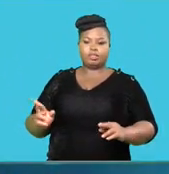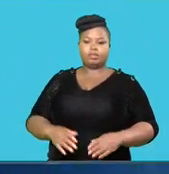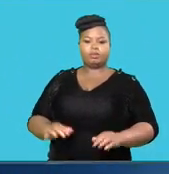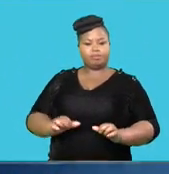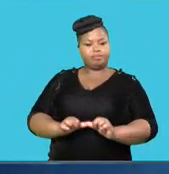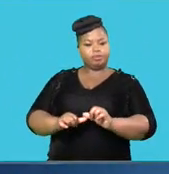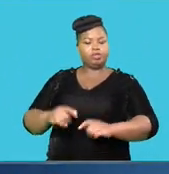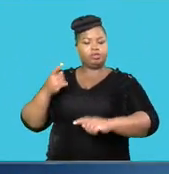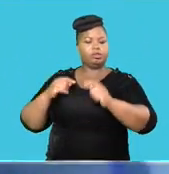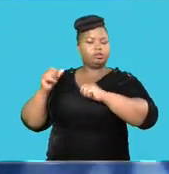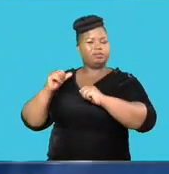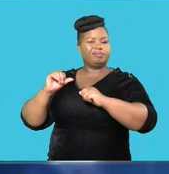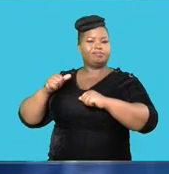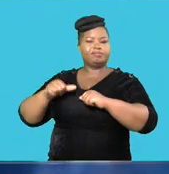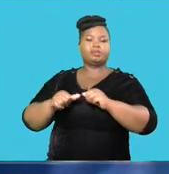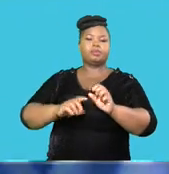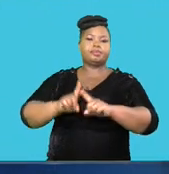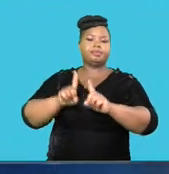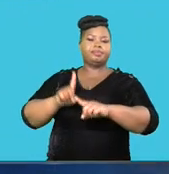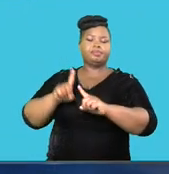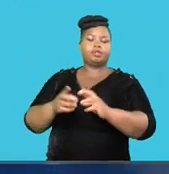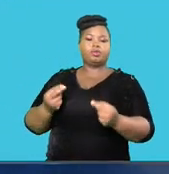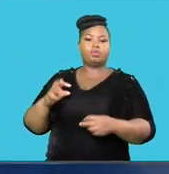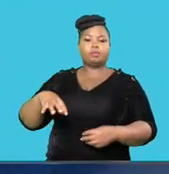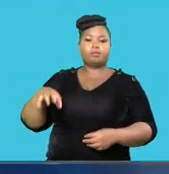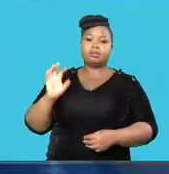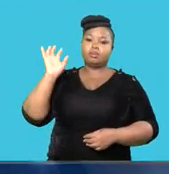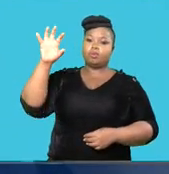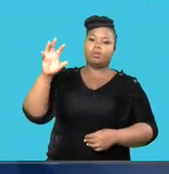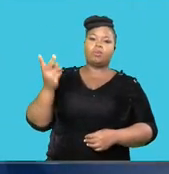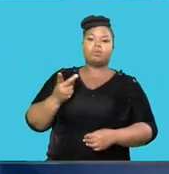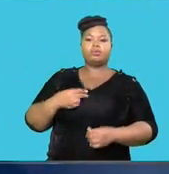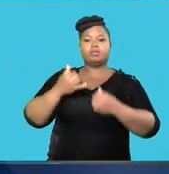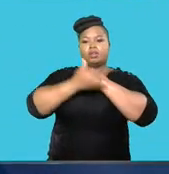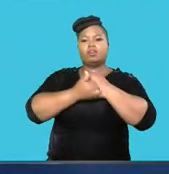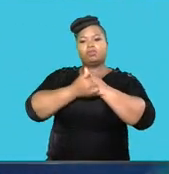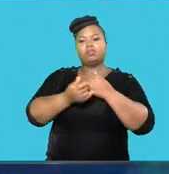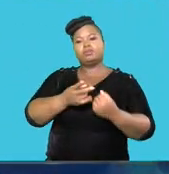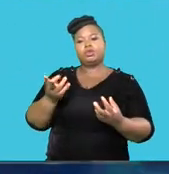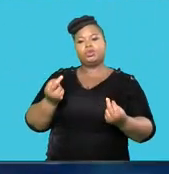of success and inspire a new wave of basketball fans across the country with their